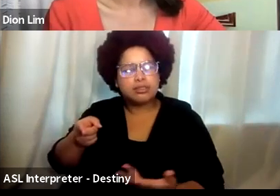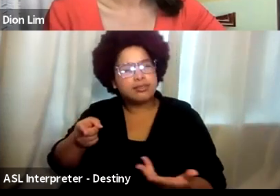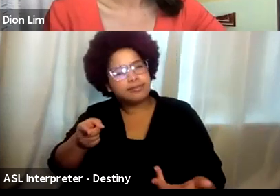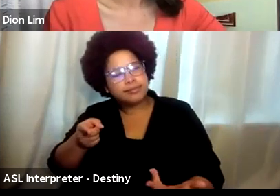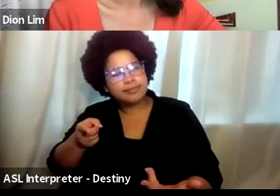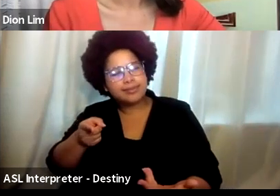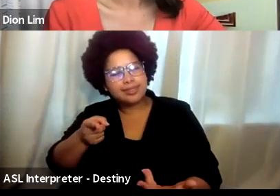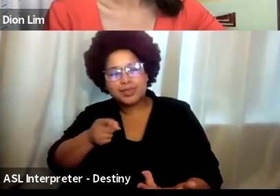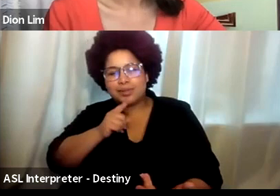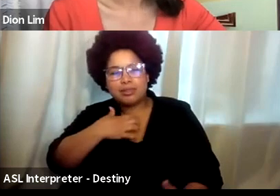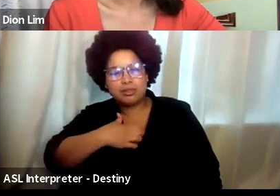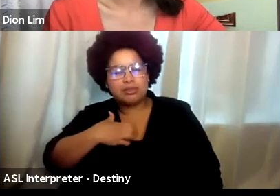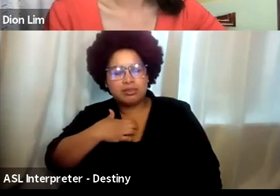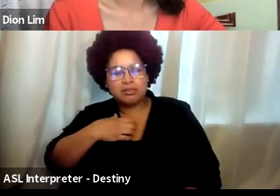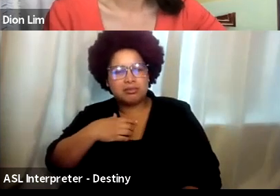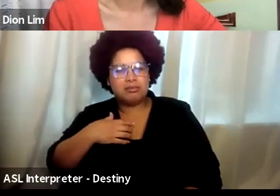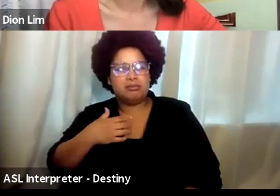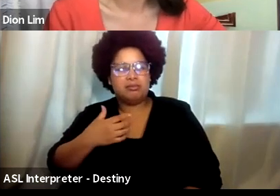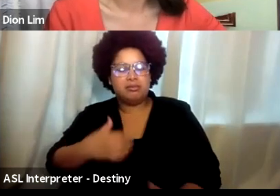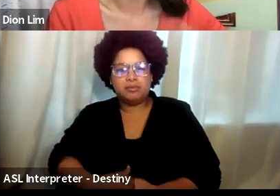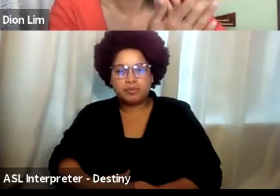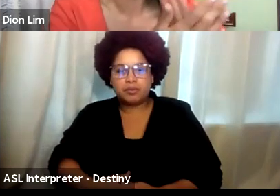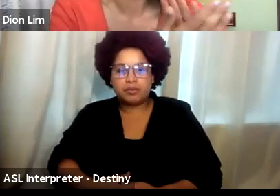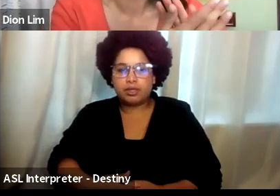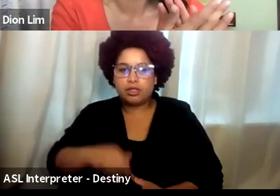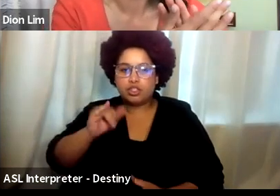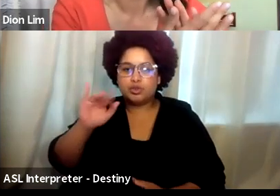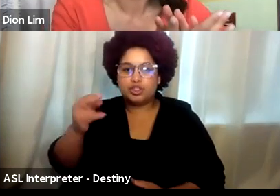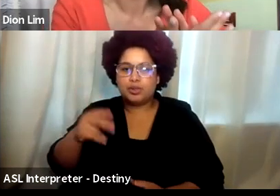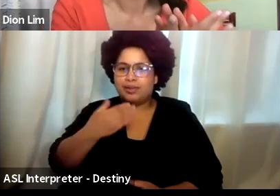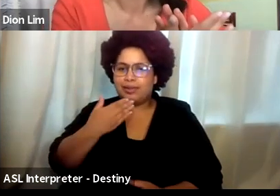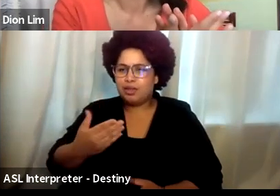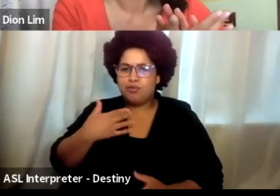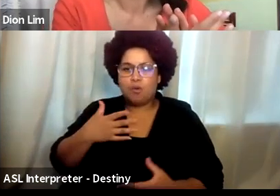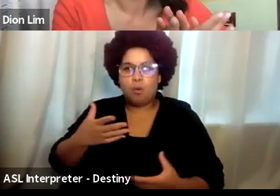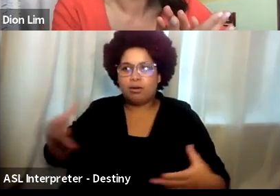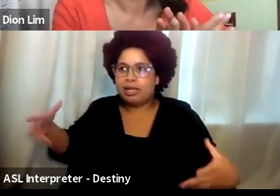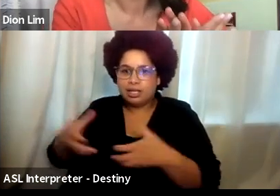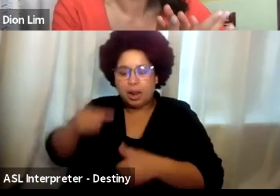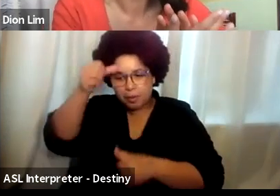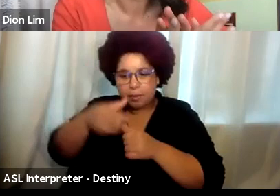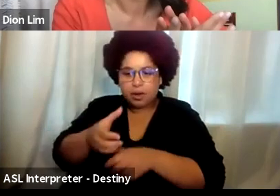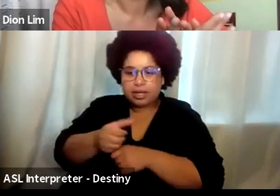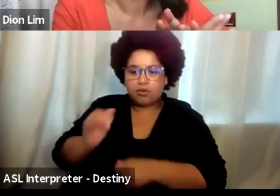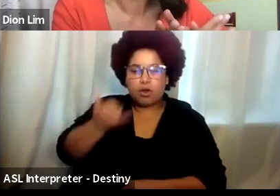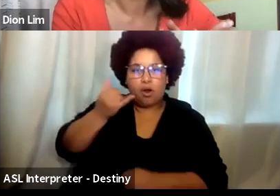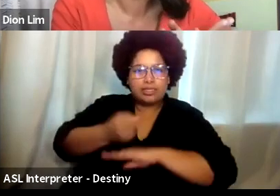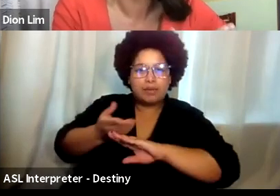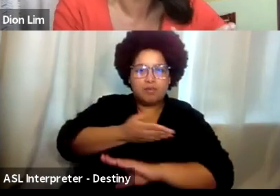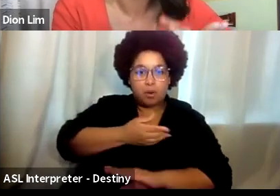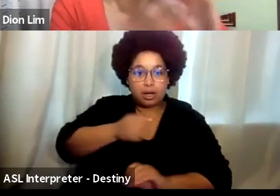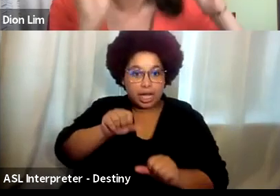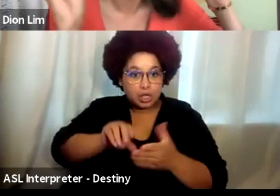know, disturbing at best. Juju, first off, I have to say claps for getting that together, because I remember getting a call, I think the day before, saying, can